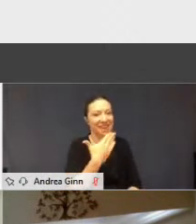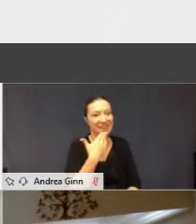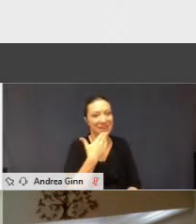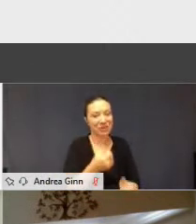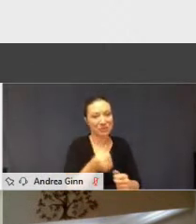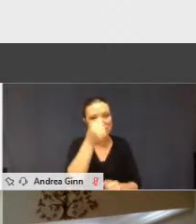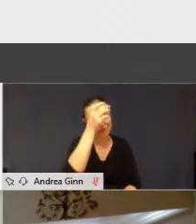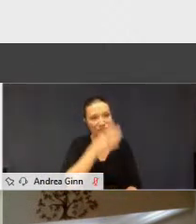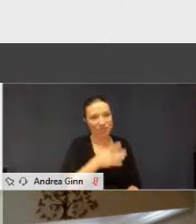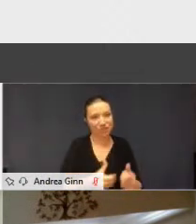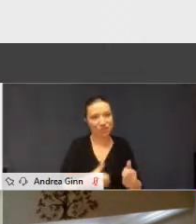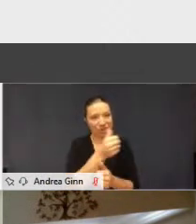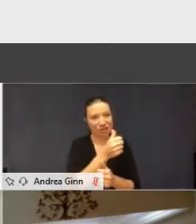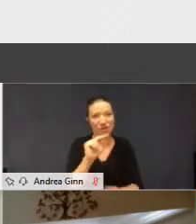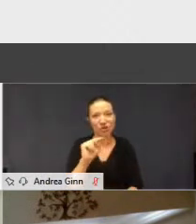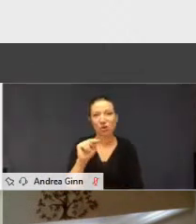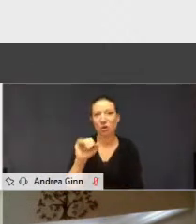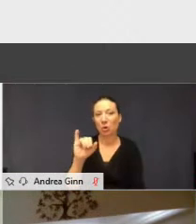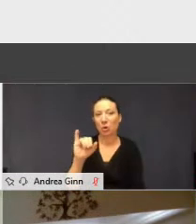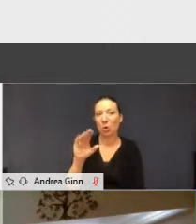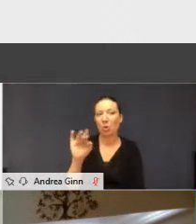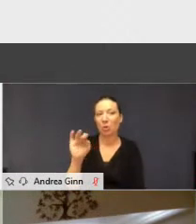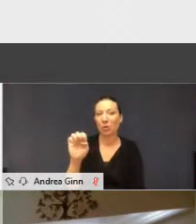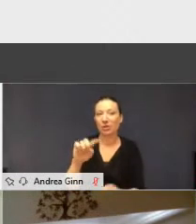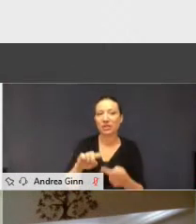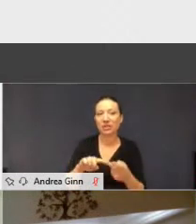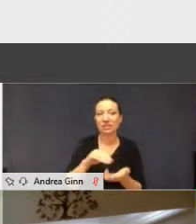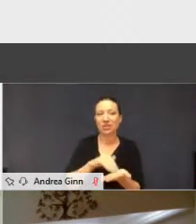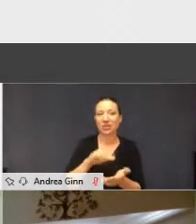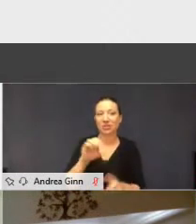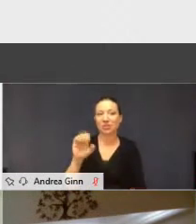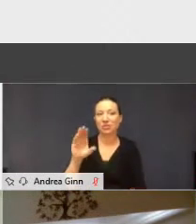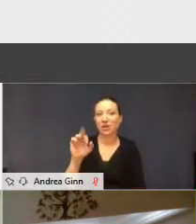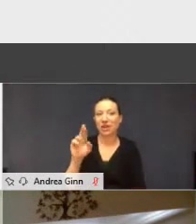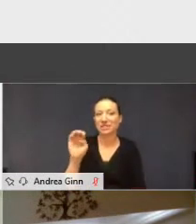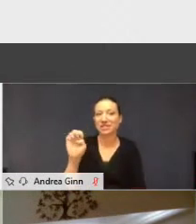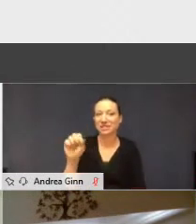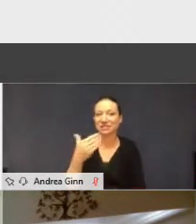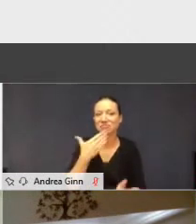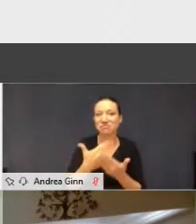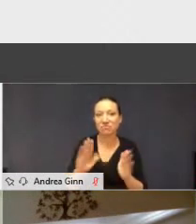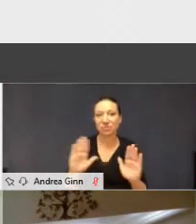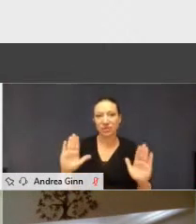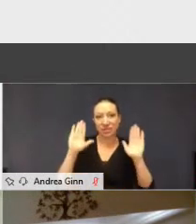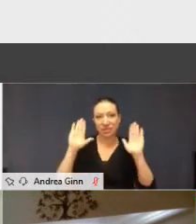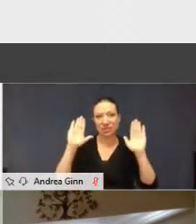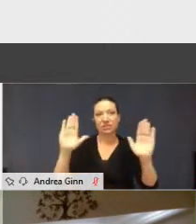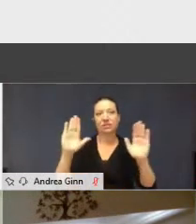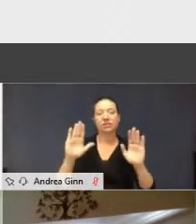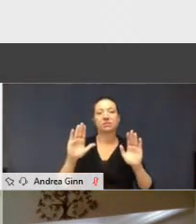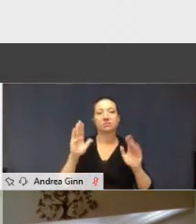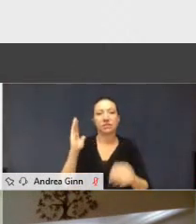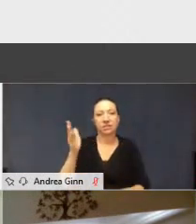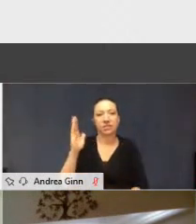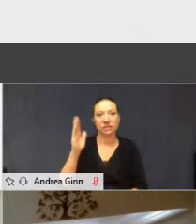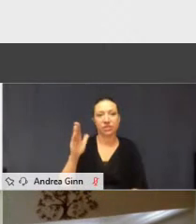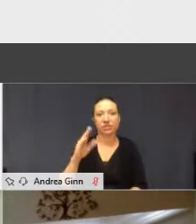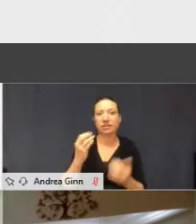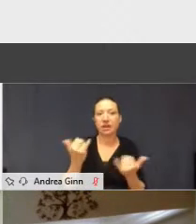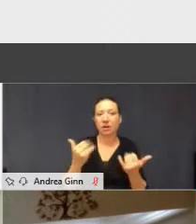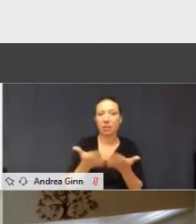you, Nicole and Dr. Scrace, for a great presentation. So when the public health emergency